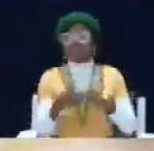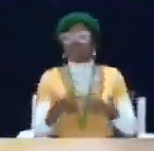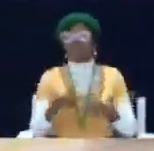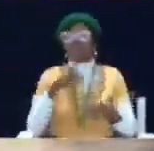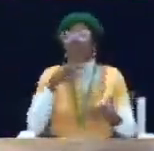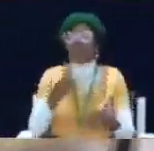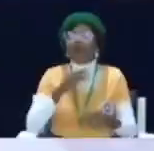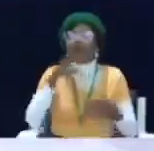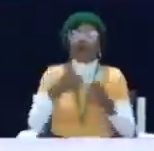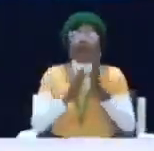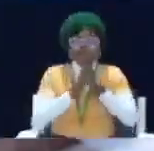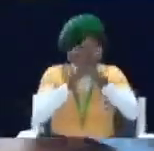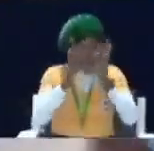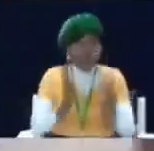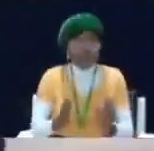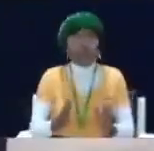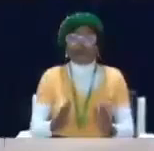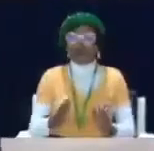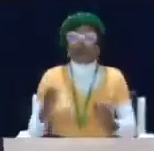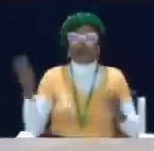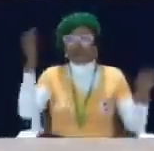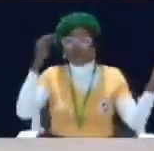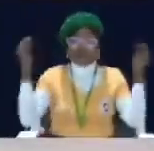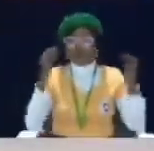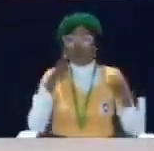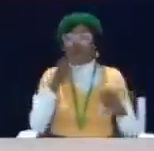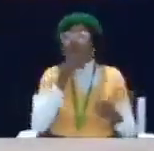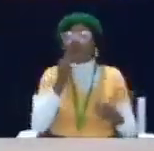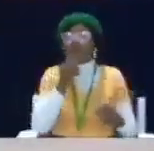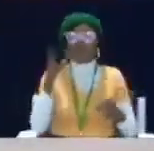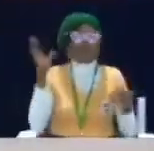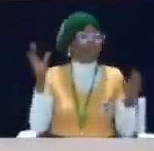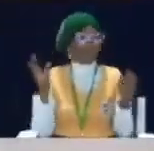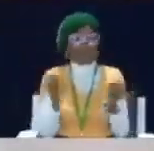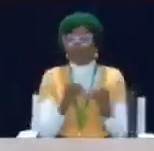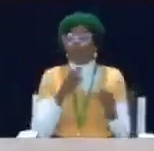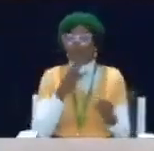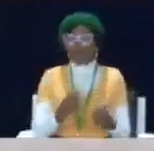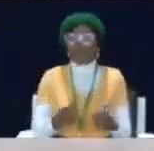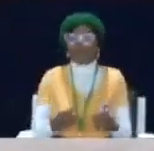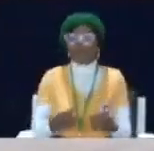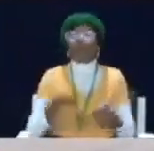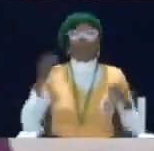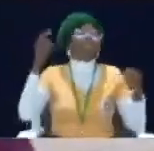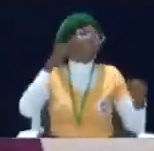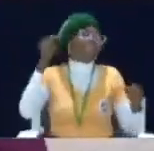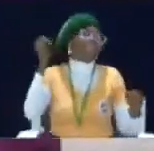Intercessors, no more complacency. Now, Jesus.